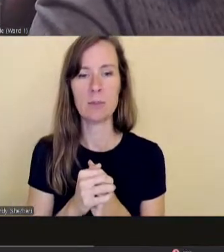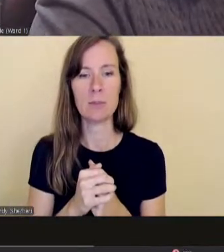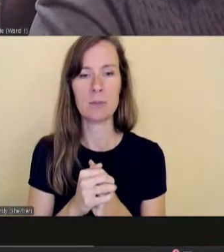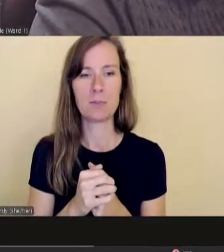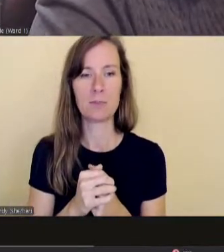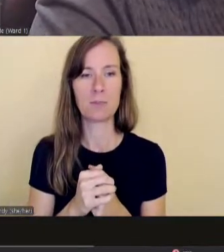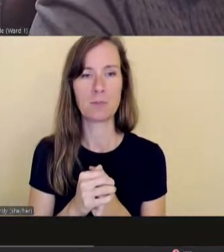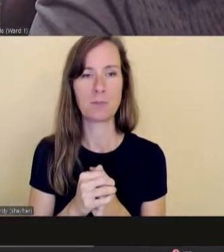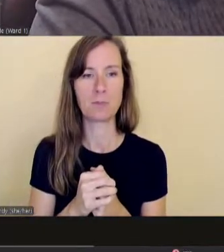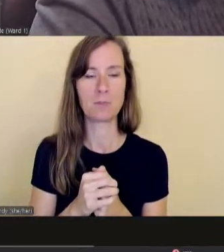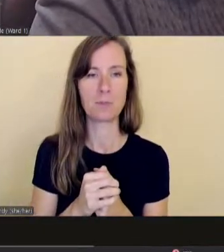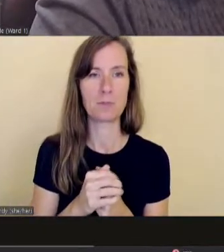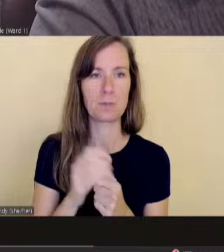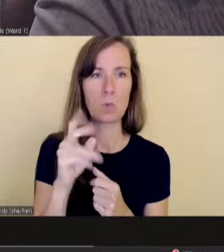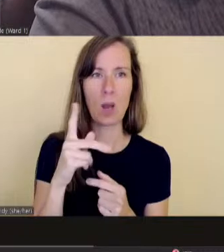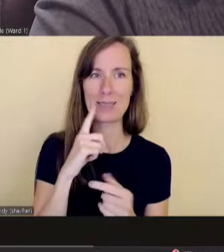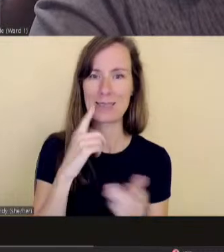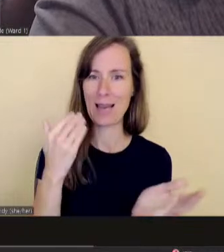Say those dates again.